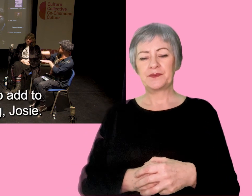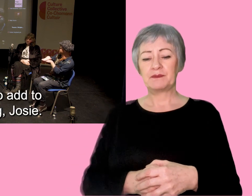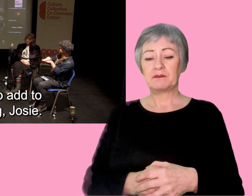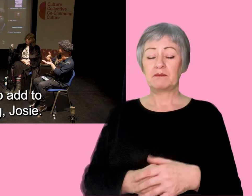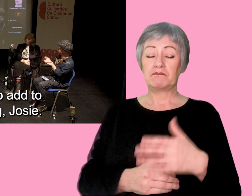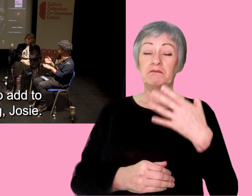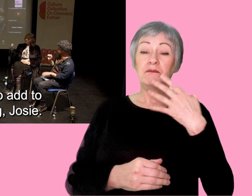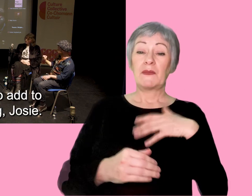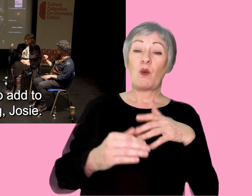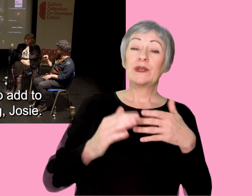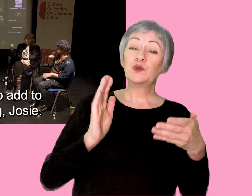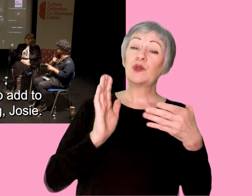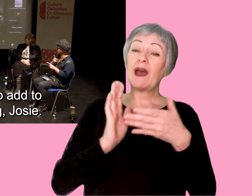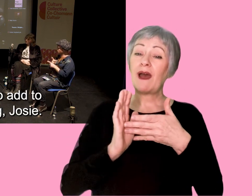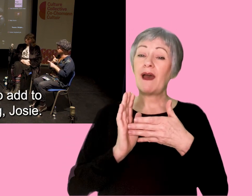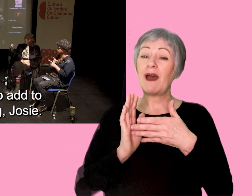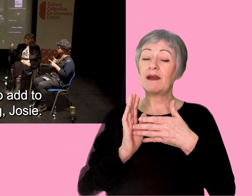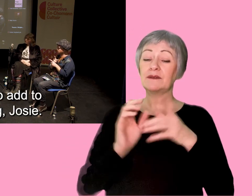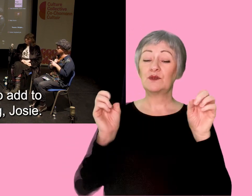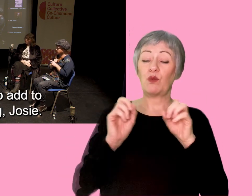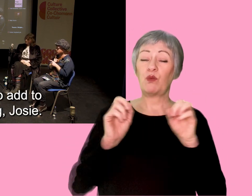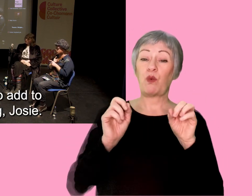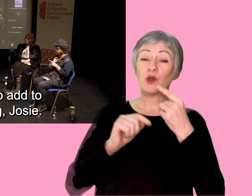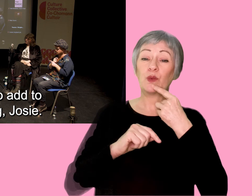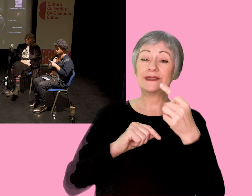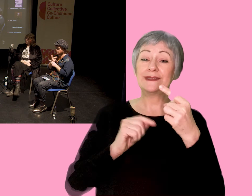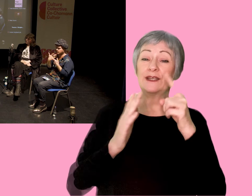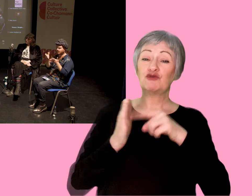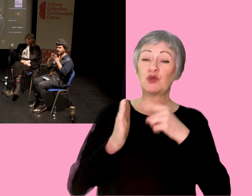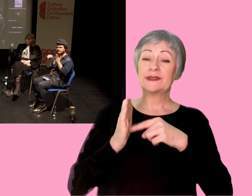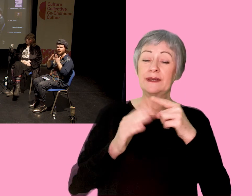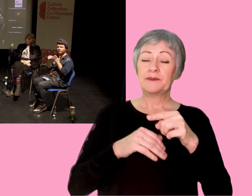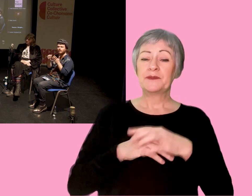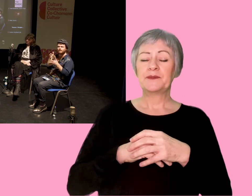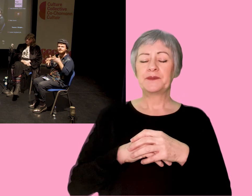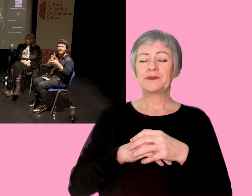I think I just wanted to add to what you were saying, Josie.